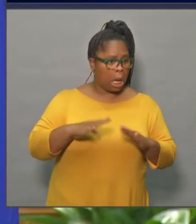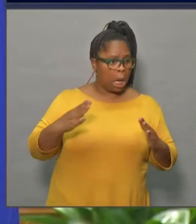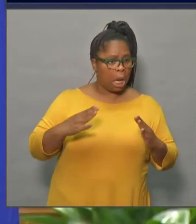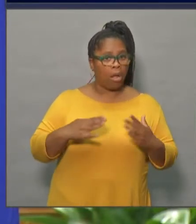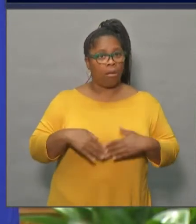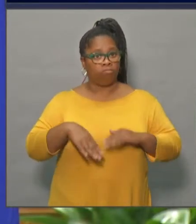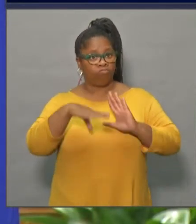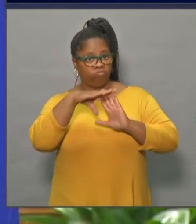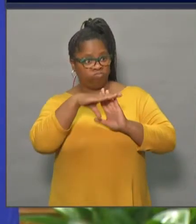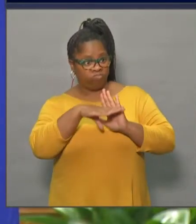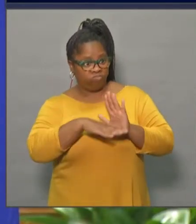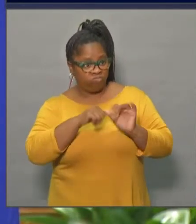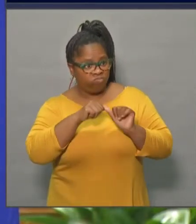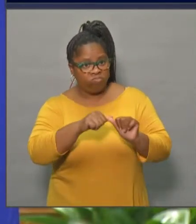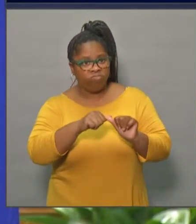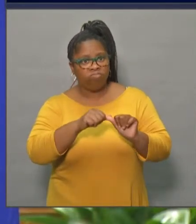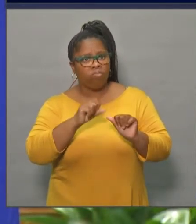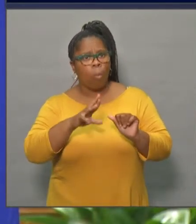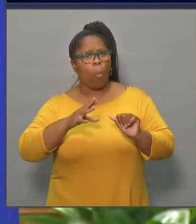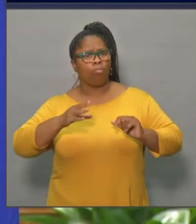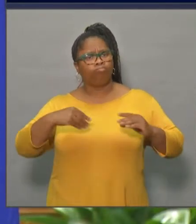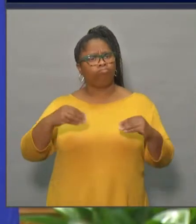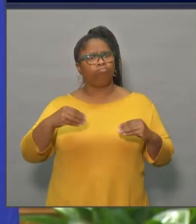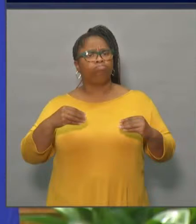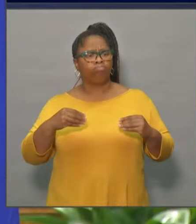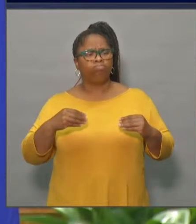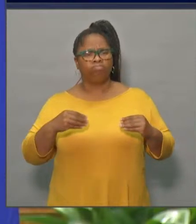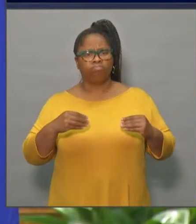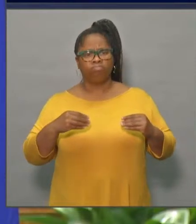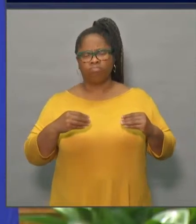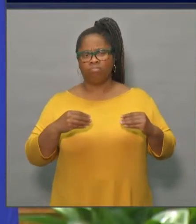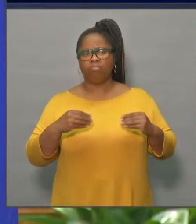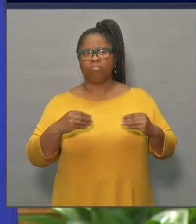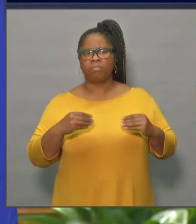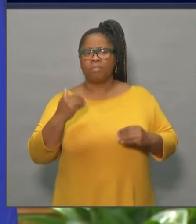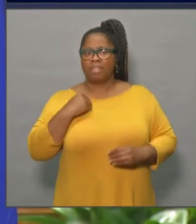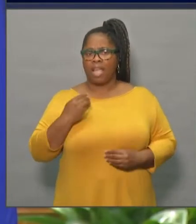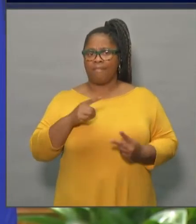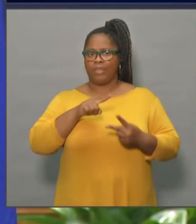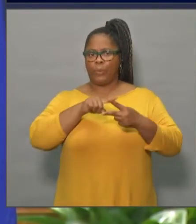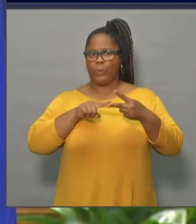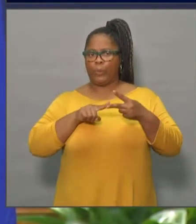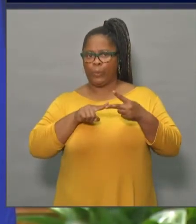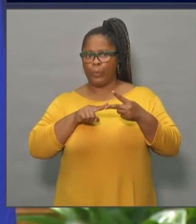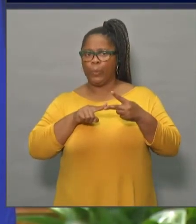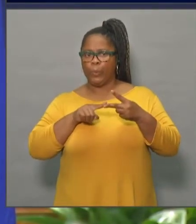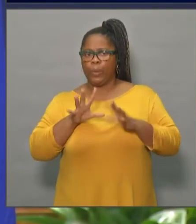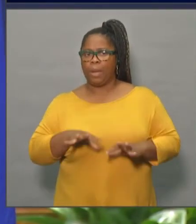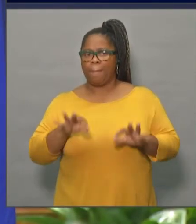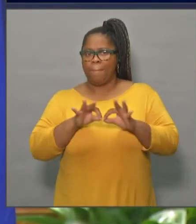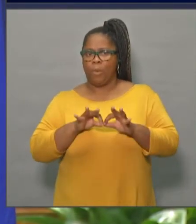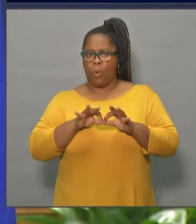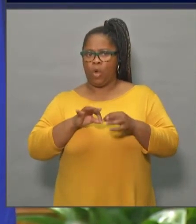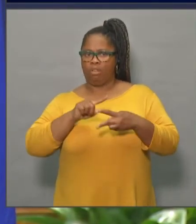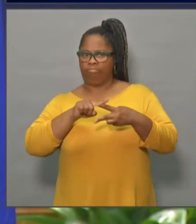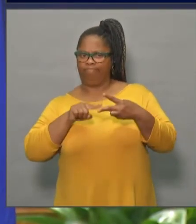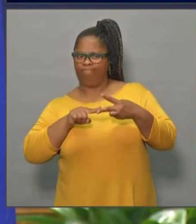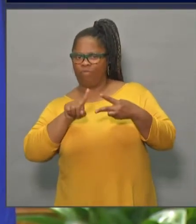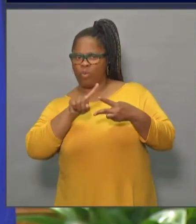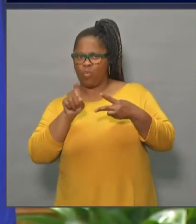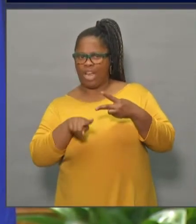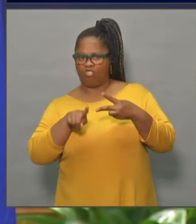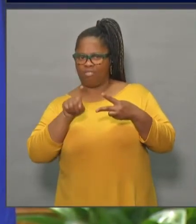more businesses across the entire county. And there are 2 important questions that we need to always be